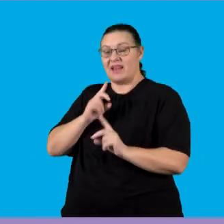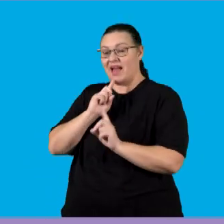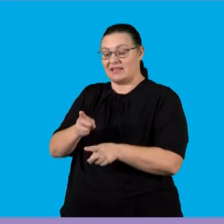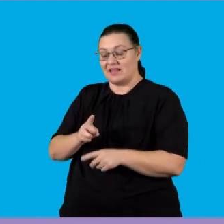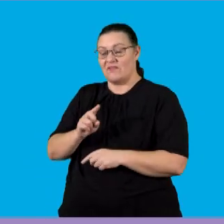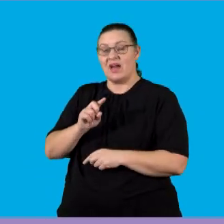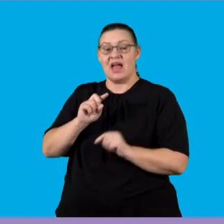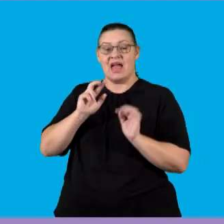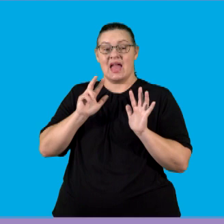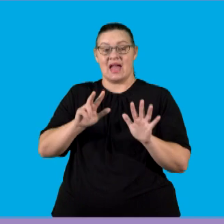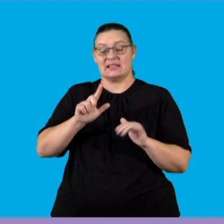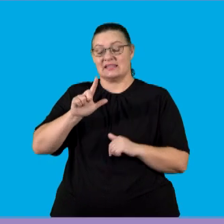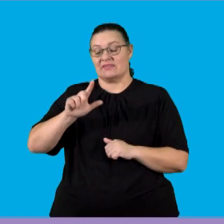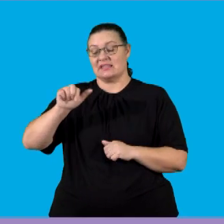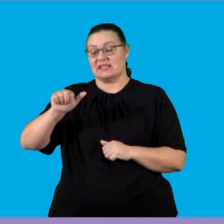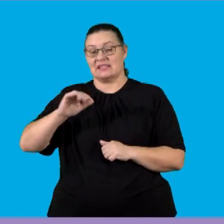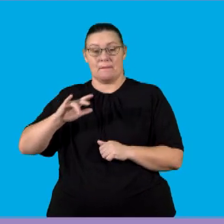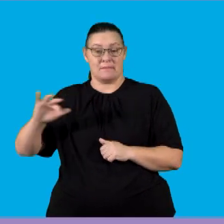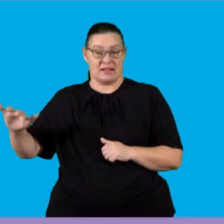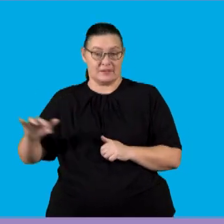to our number of